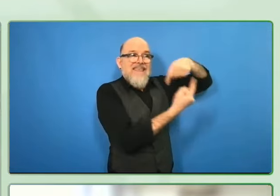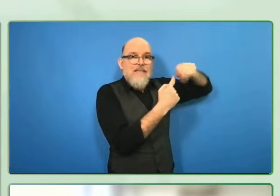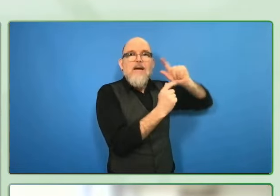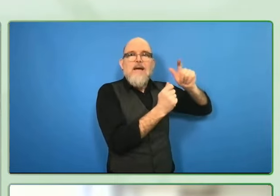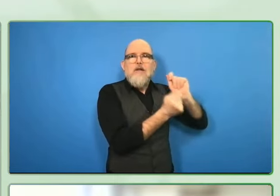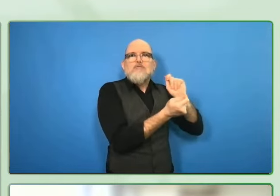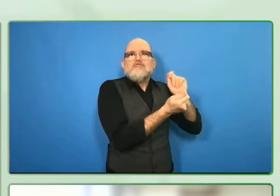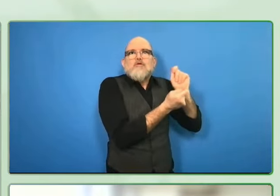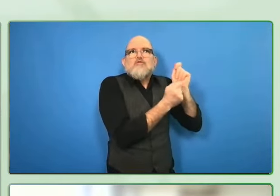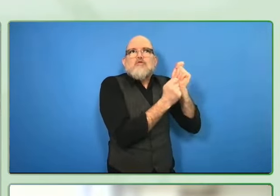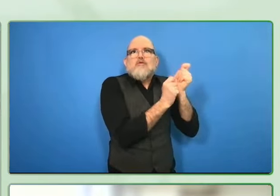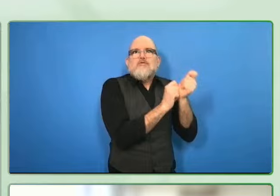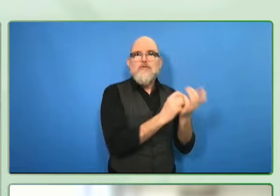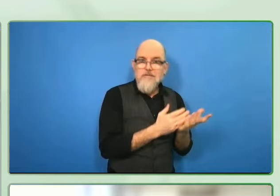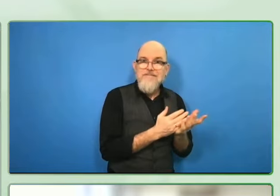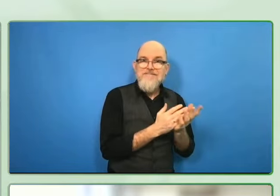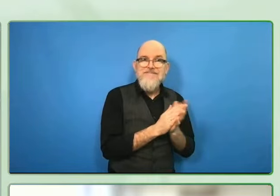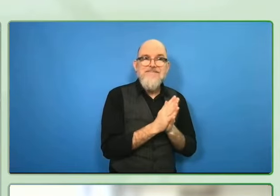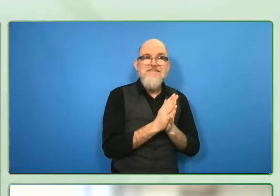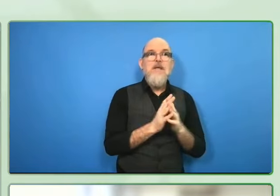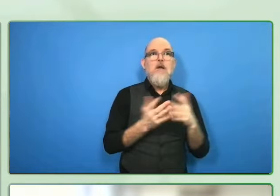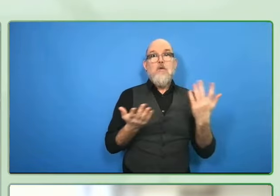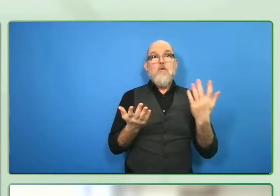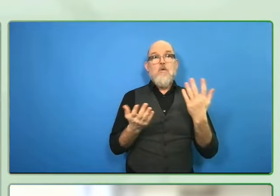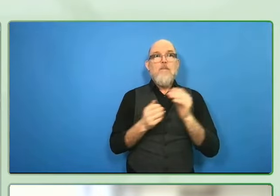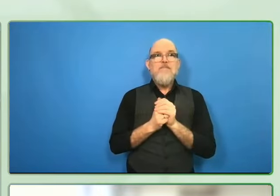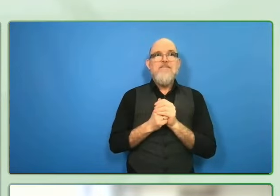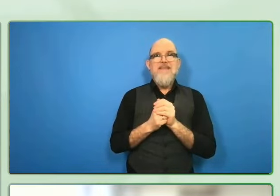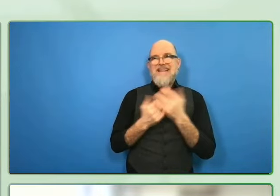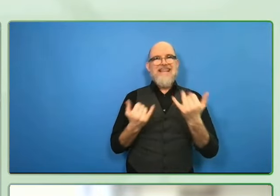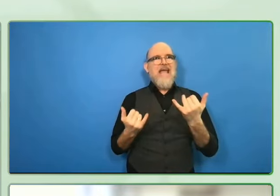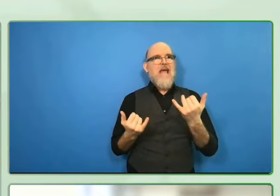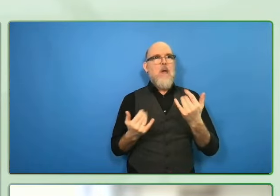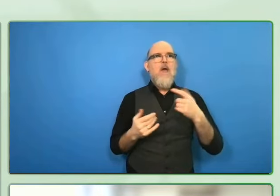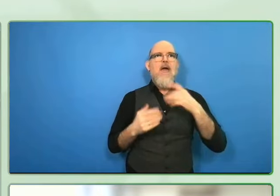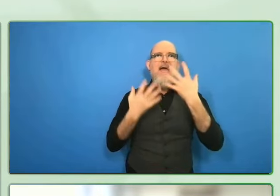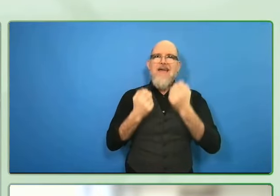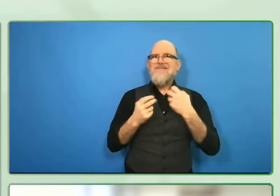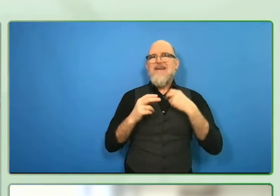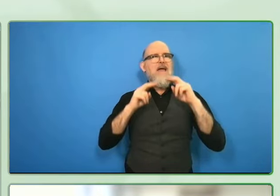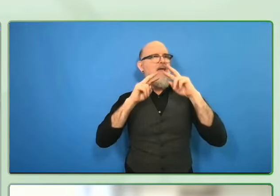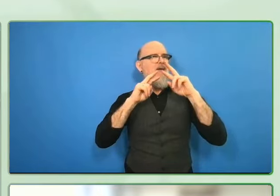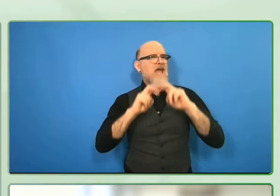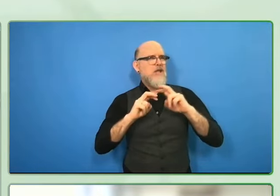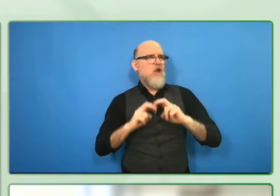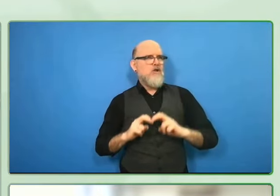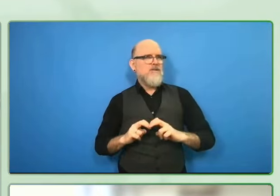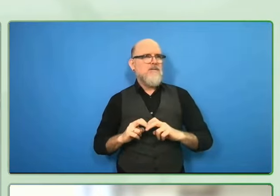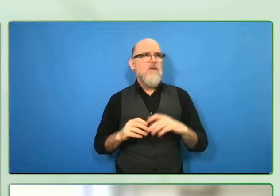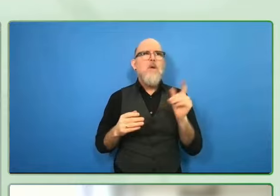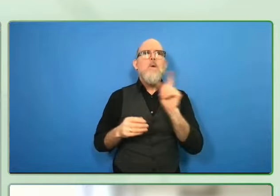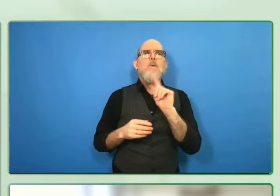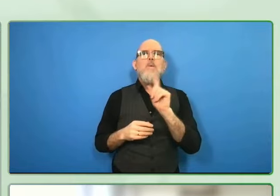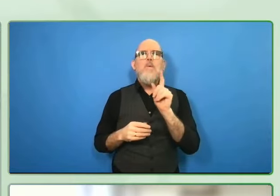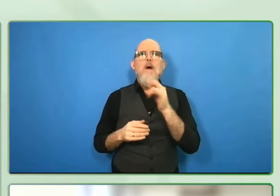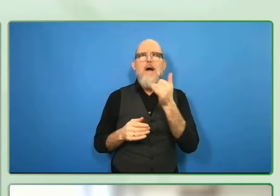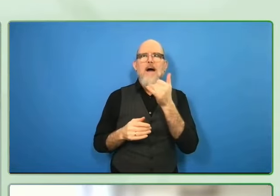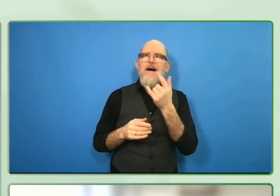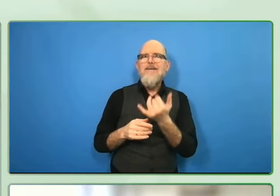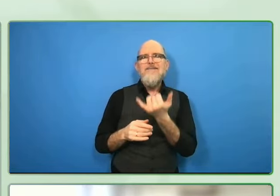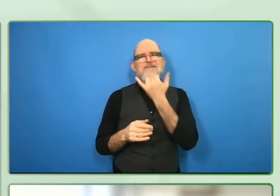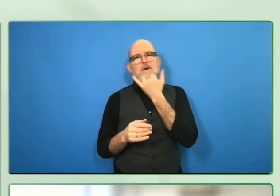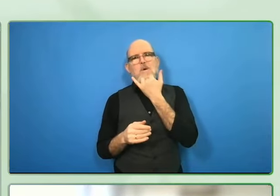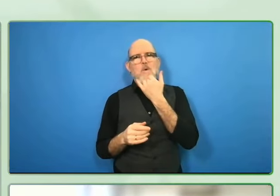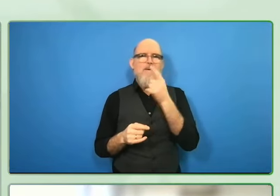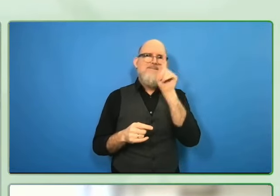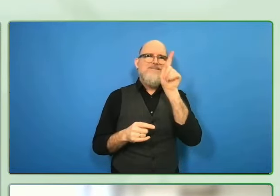And so there's a gap analysis which shows you on the one side what a fit-for-purpose system feels like, how people